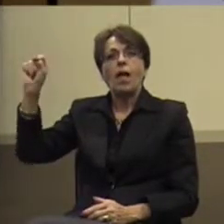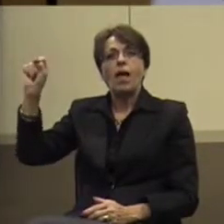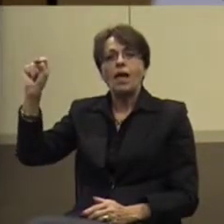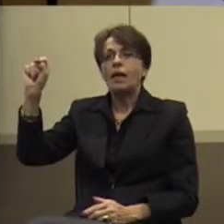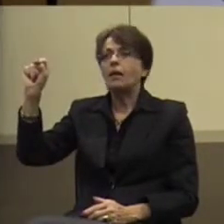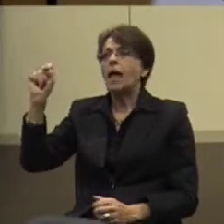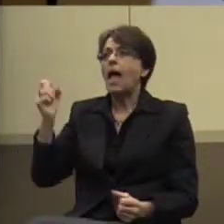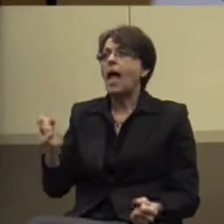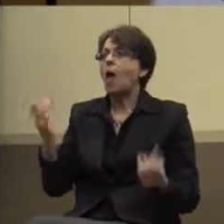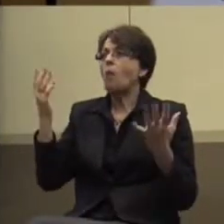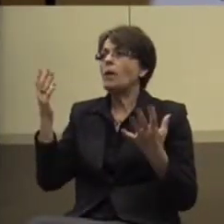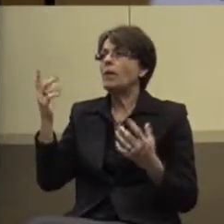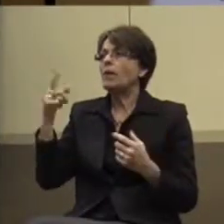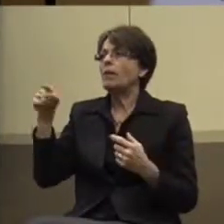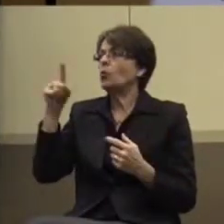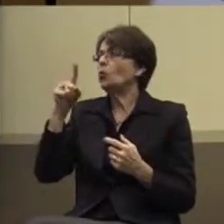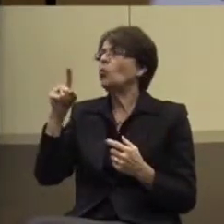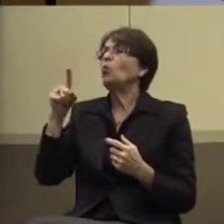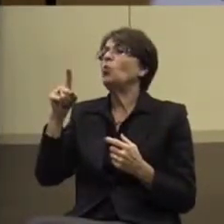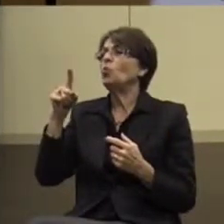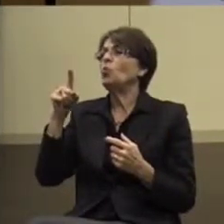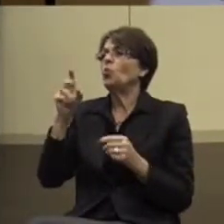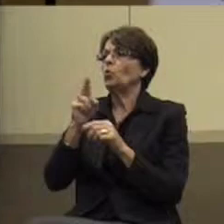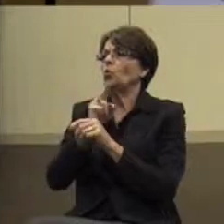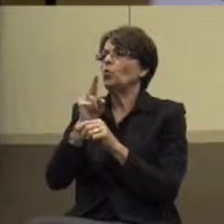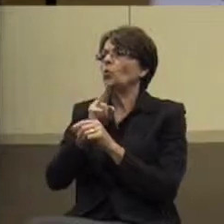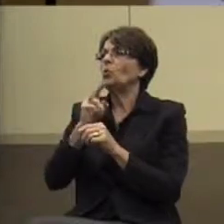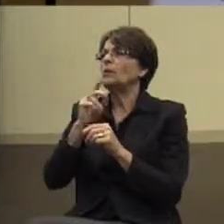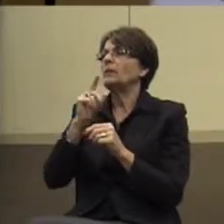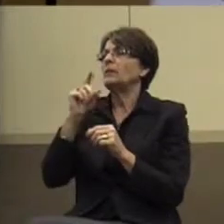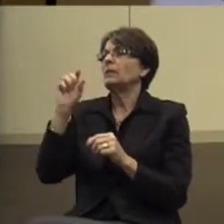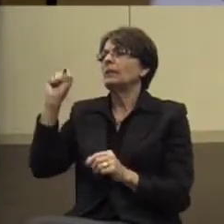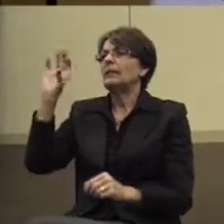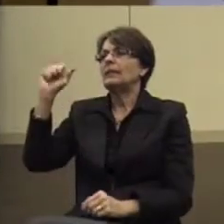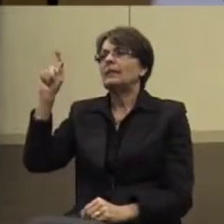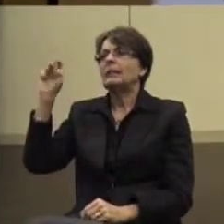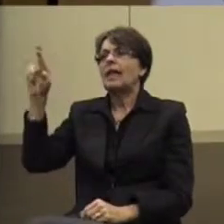How many of you use like scatter plot?